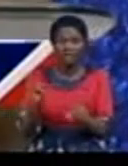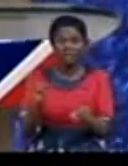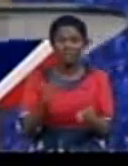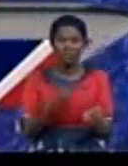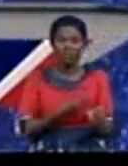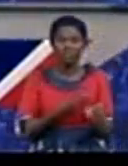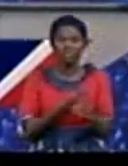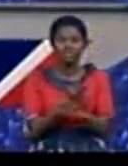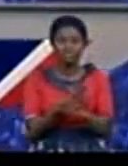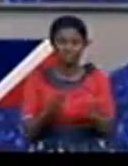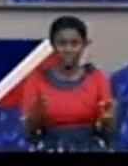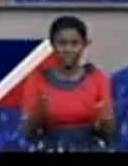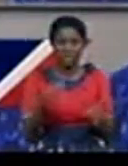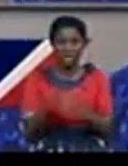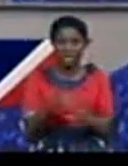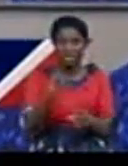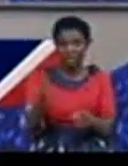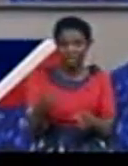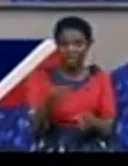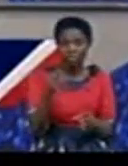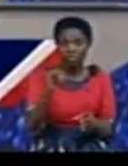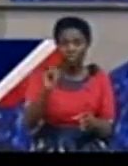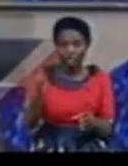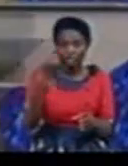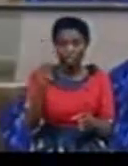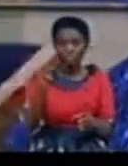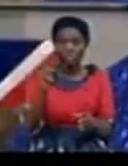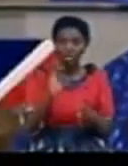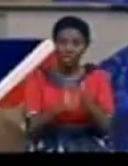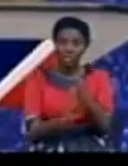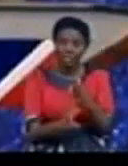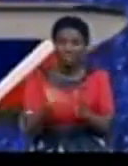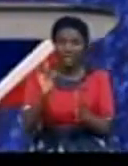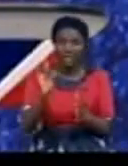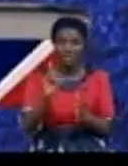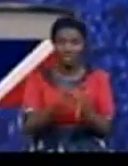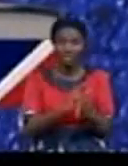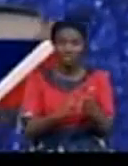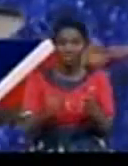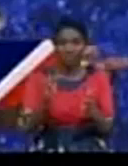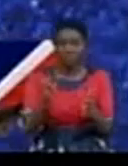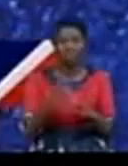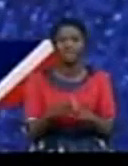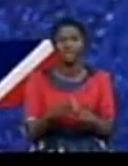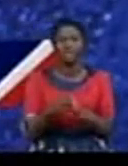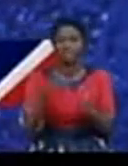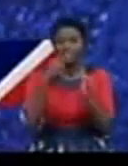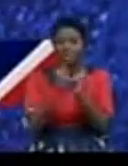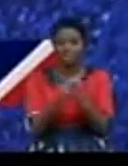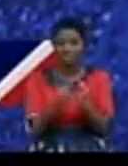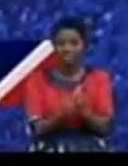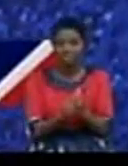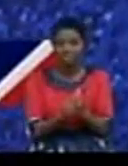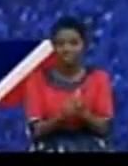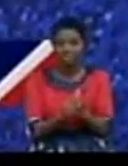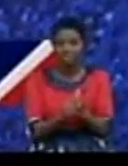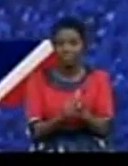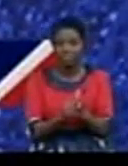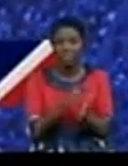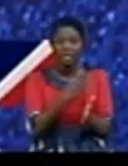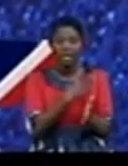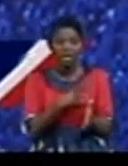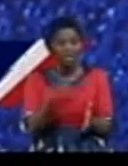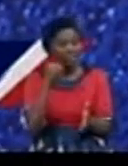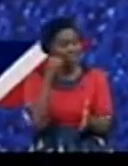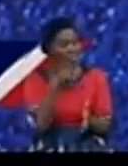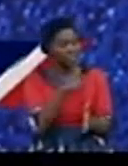chapter 8, reading from verse 11, it says, and she said, no man, Lord, no man has